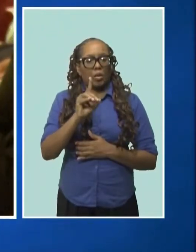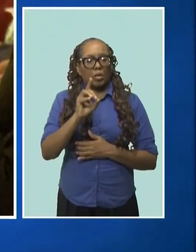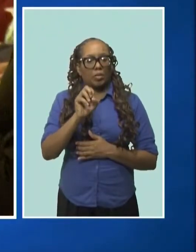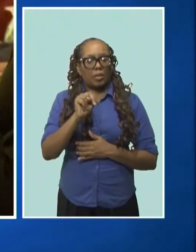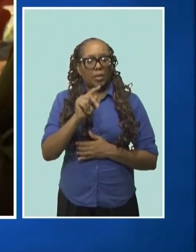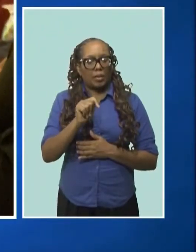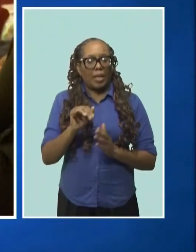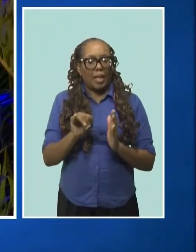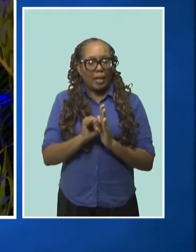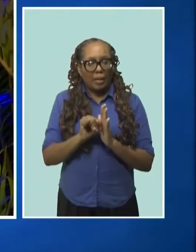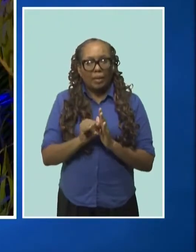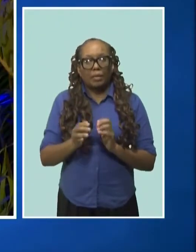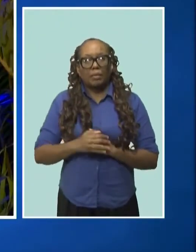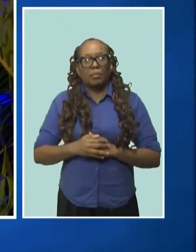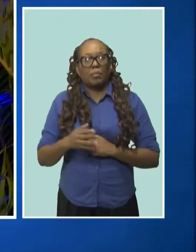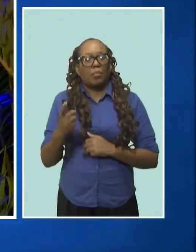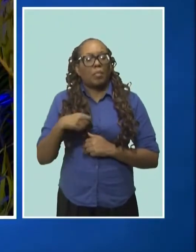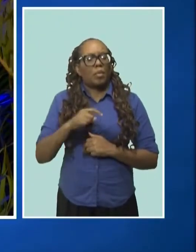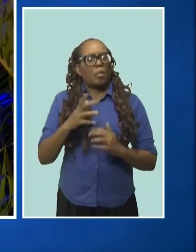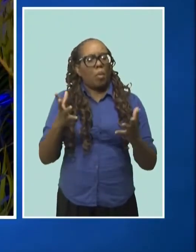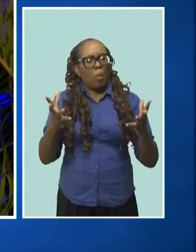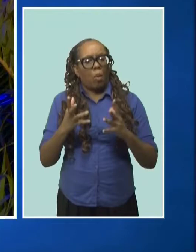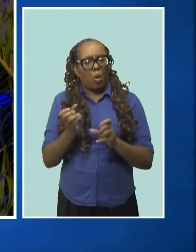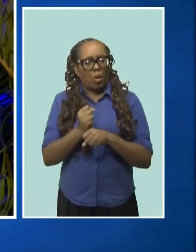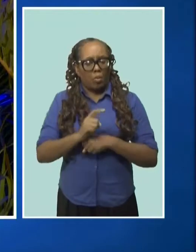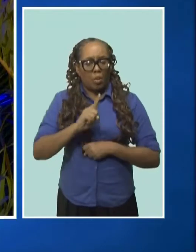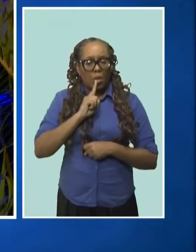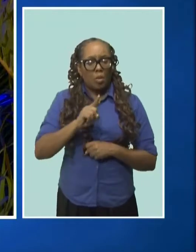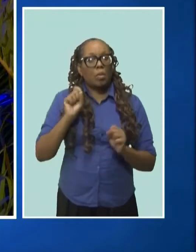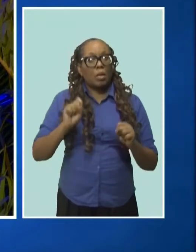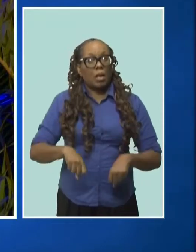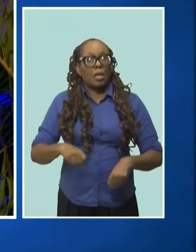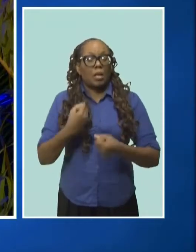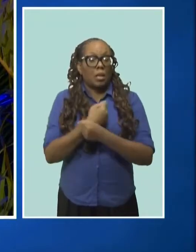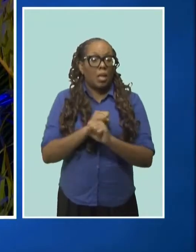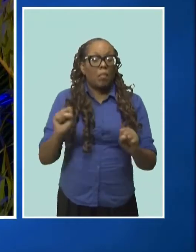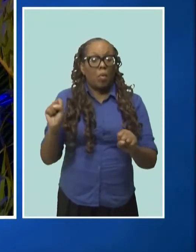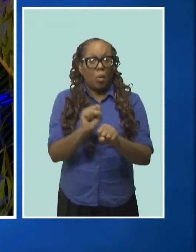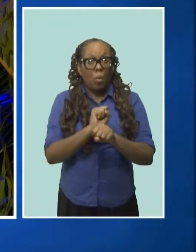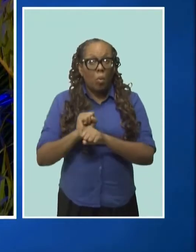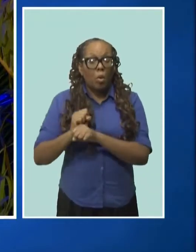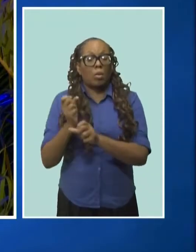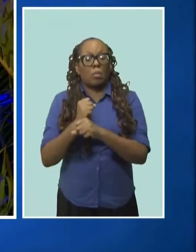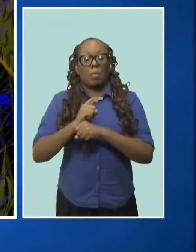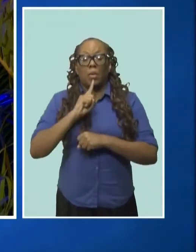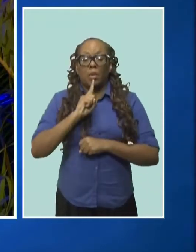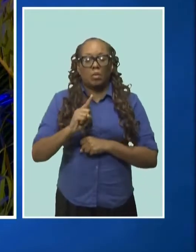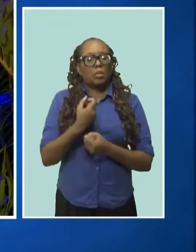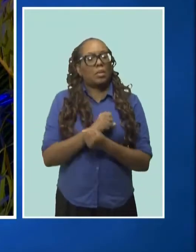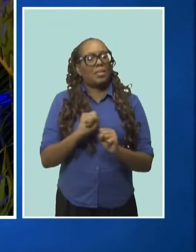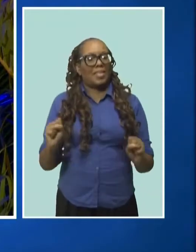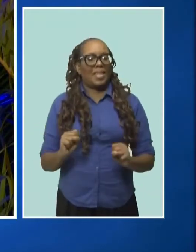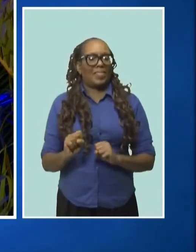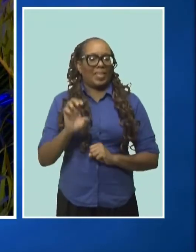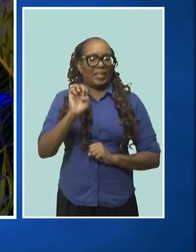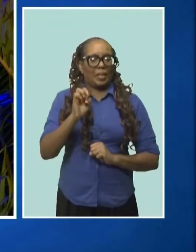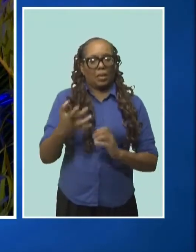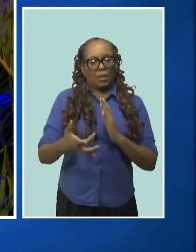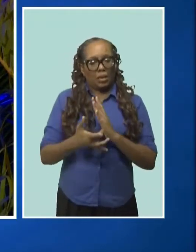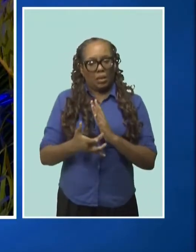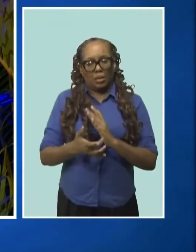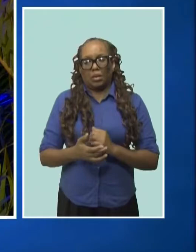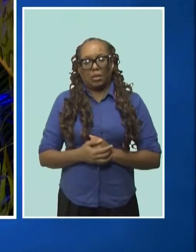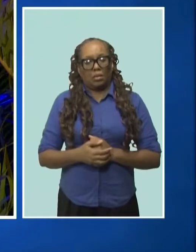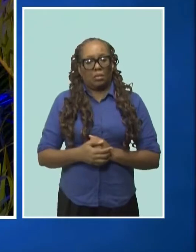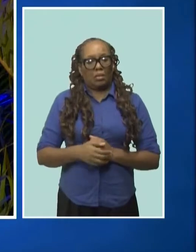of public key infrastructure, and working with many of you to build that out to make sure that